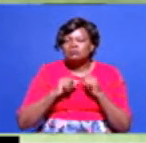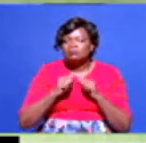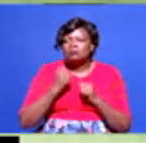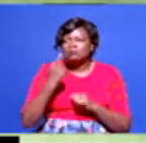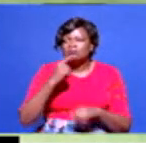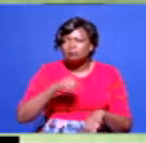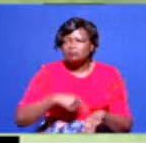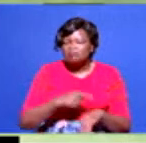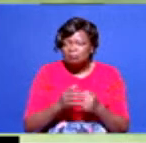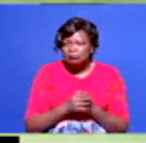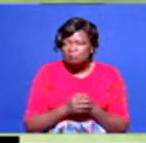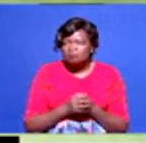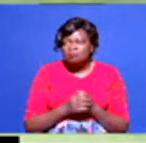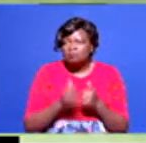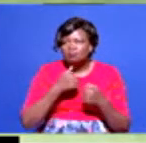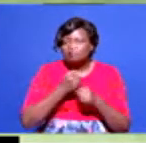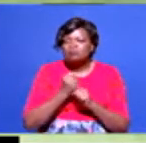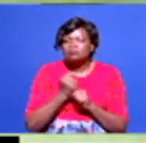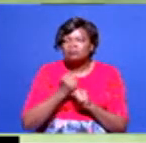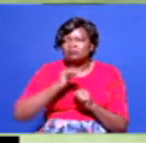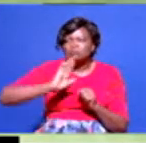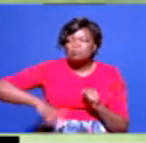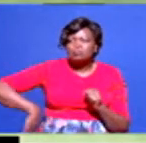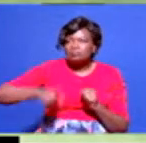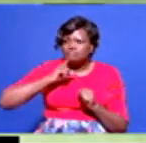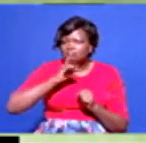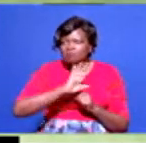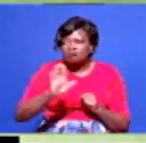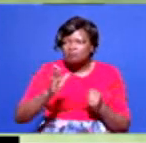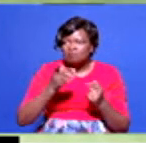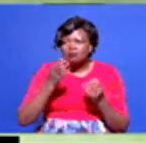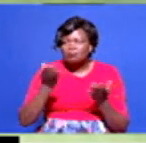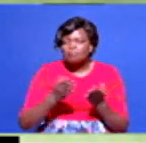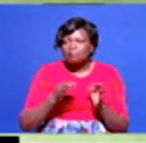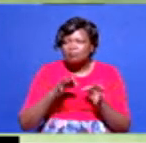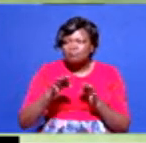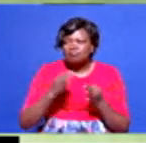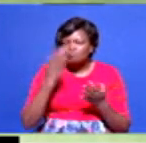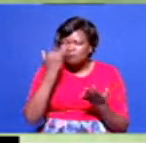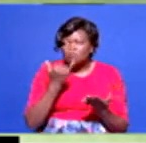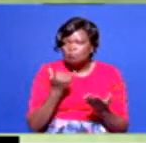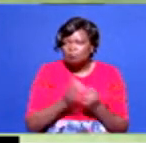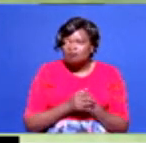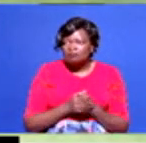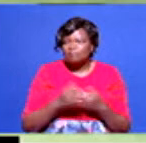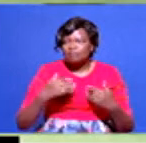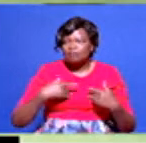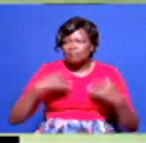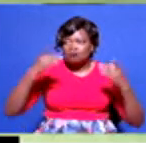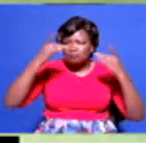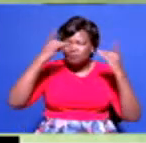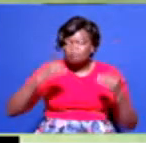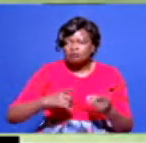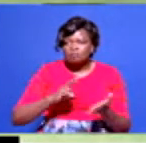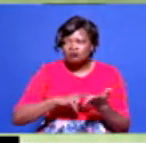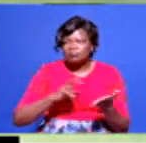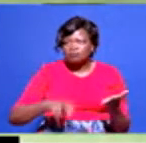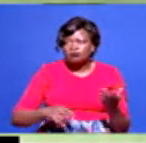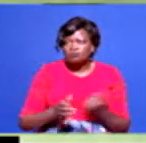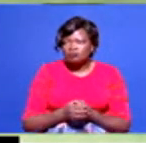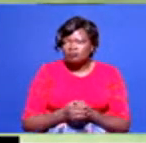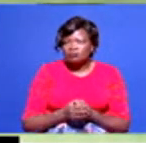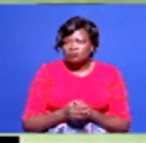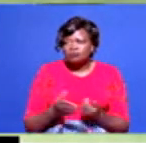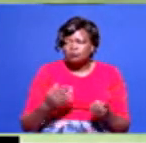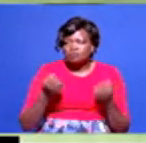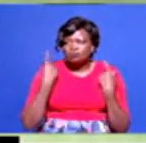hour, which made him late for his lunch, where I explained to him why I had to make this decision. He took it very